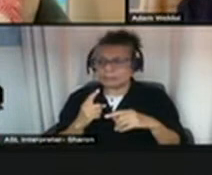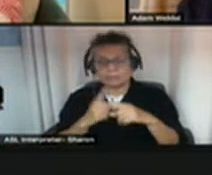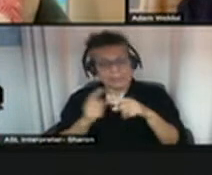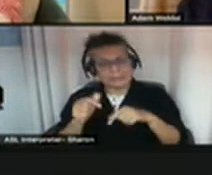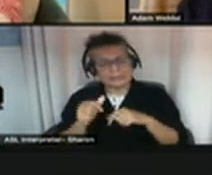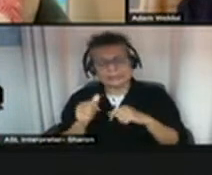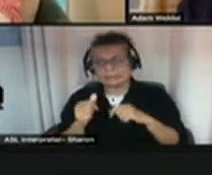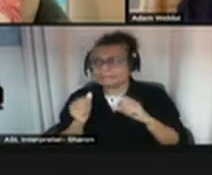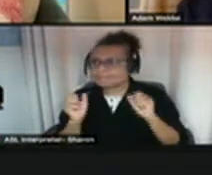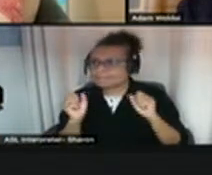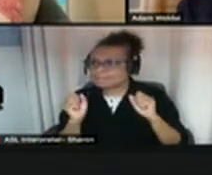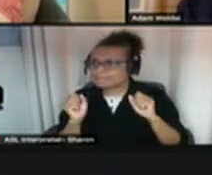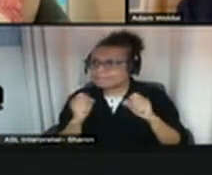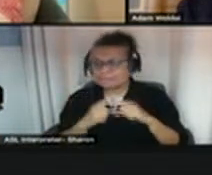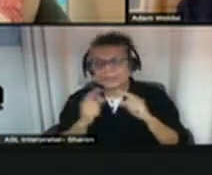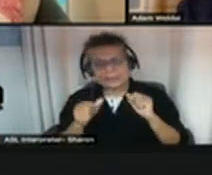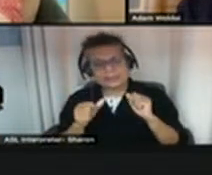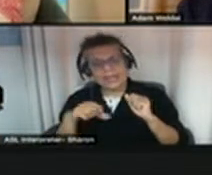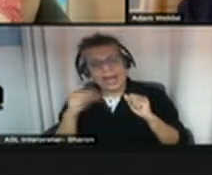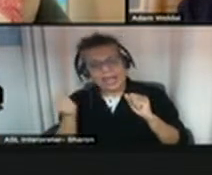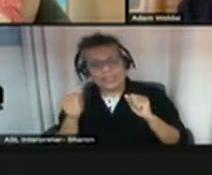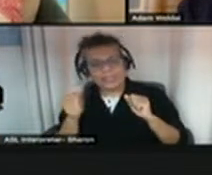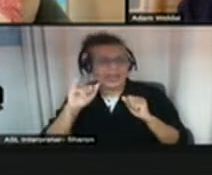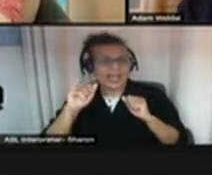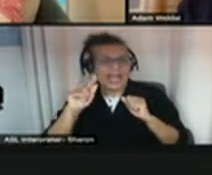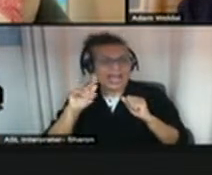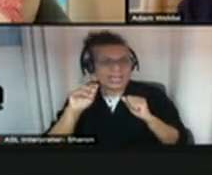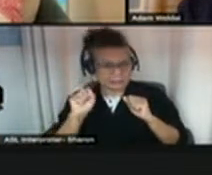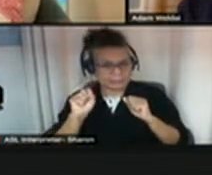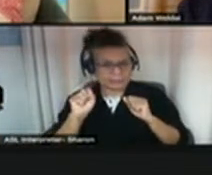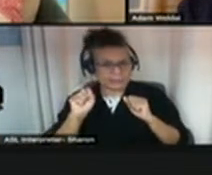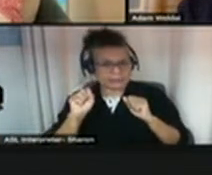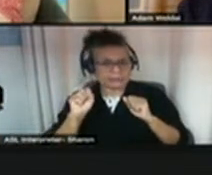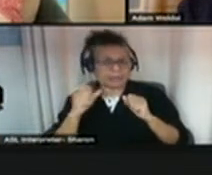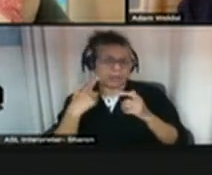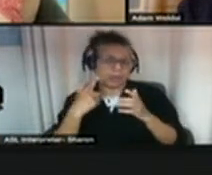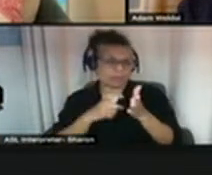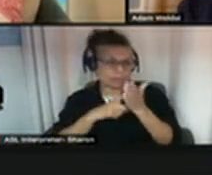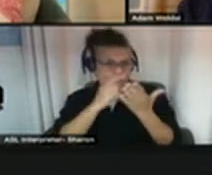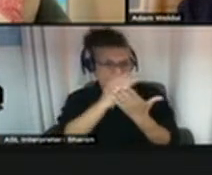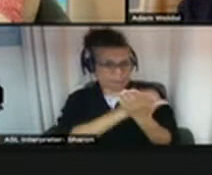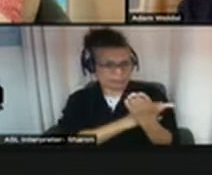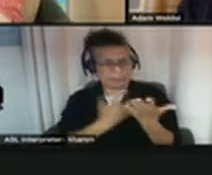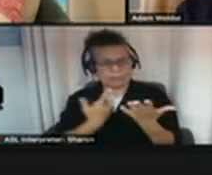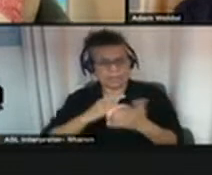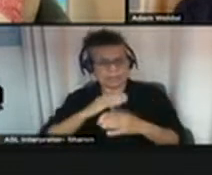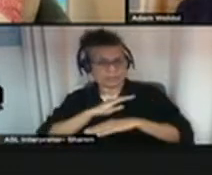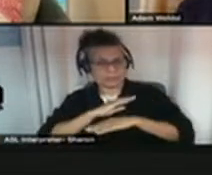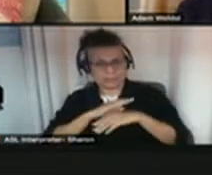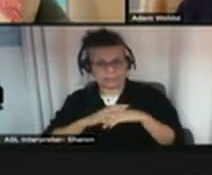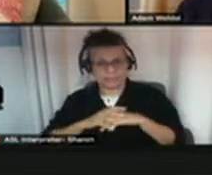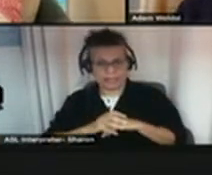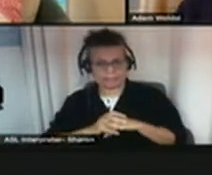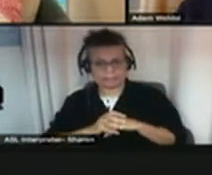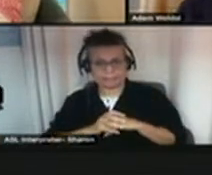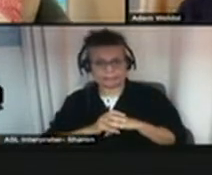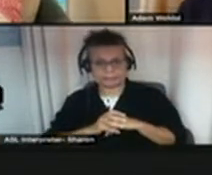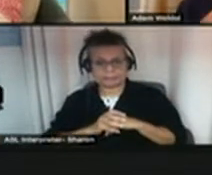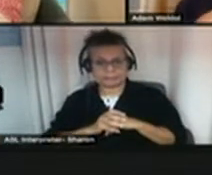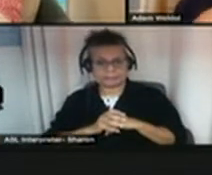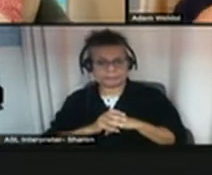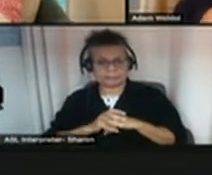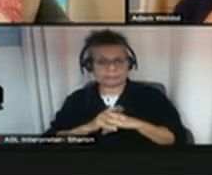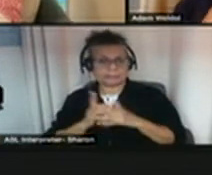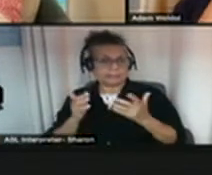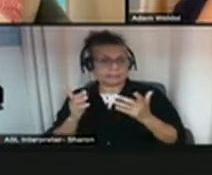policy. Yep. Items criteria exactly that they have to meet, you know, with